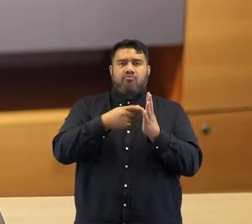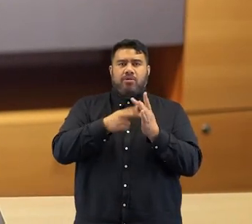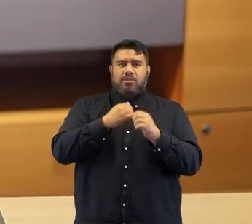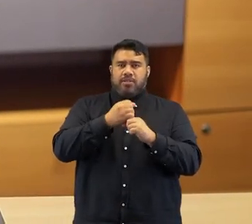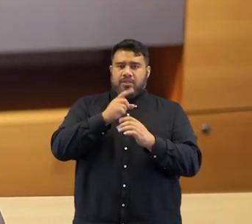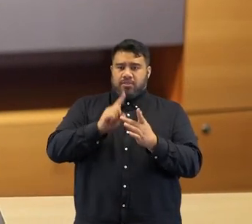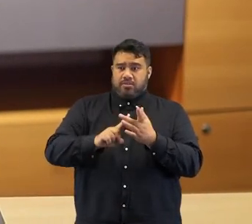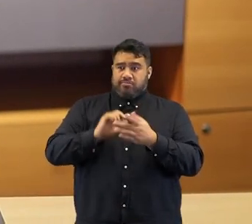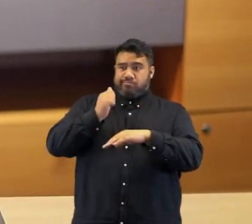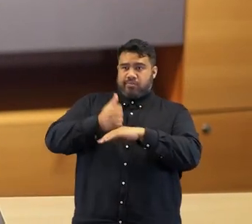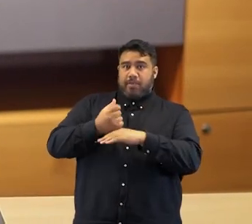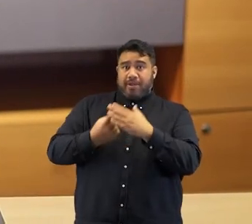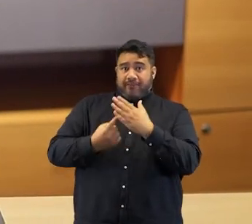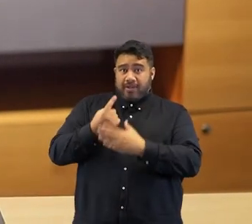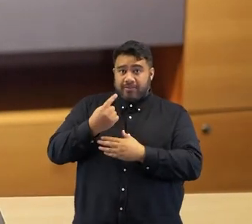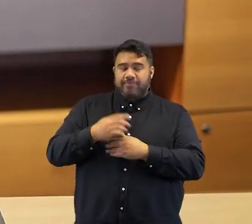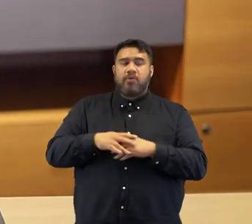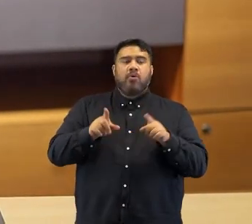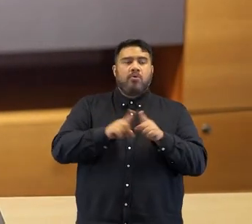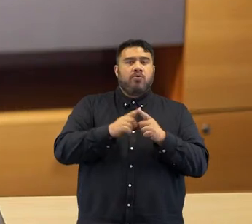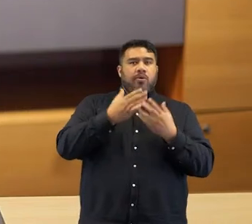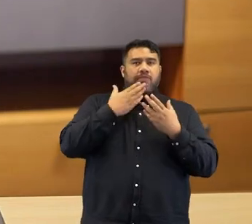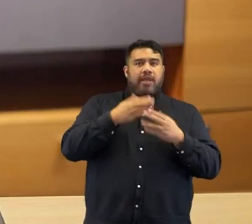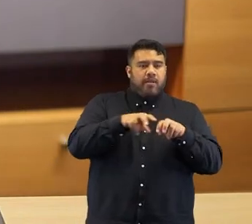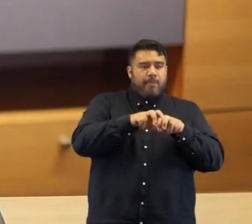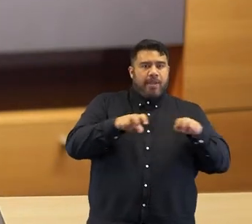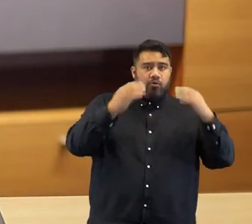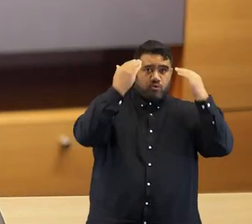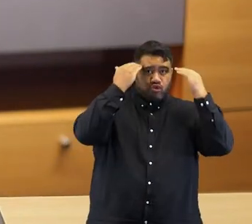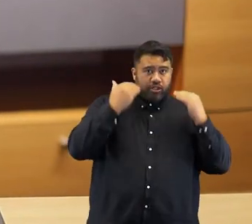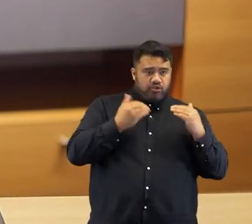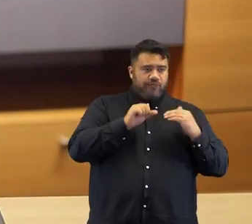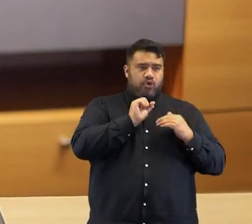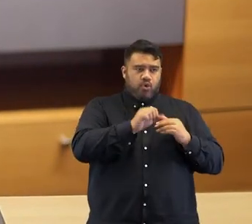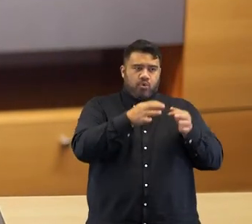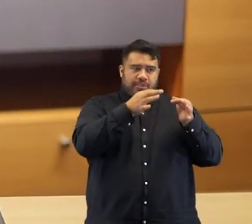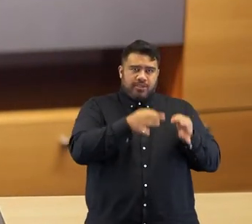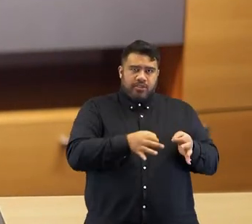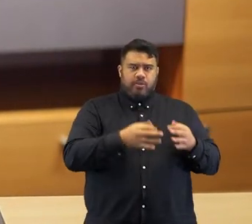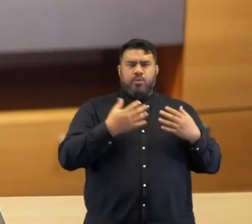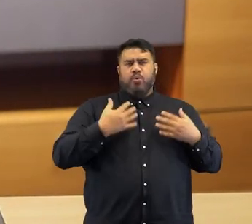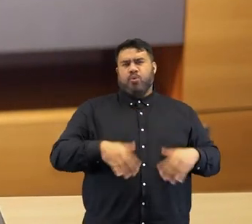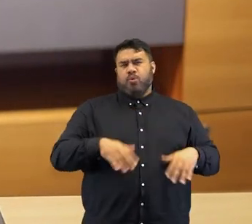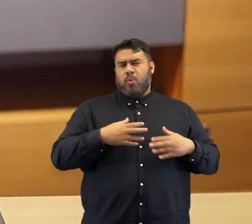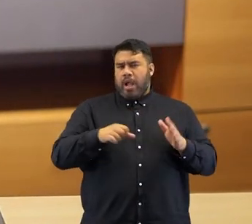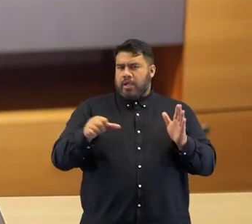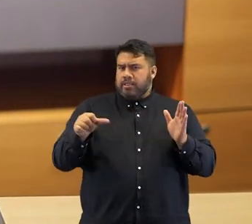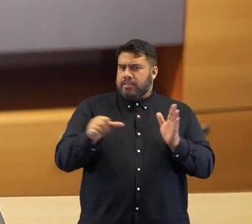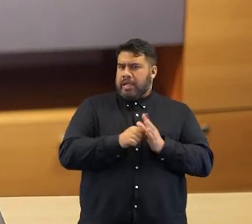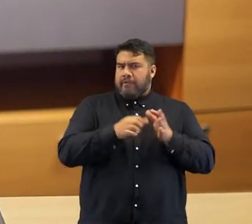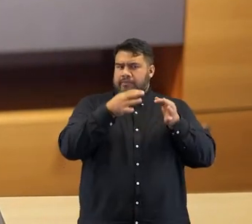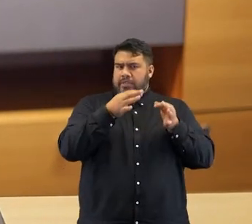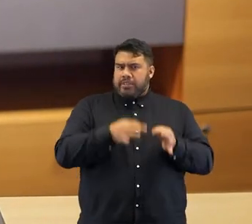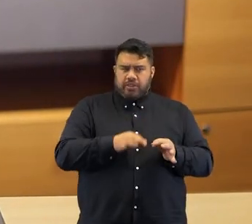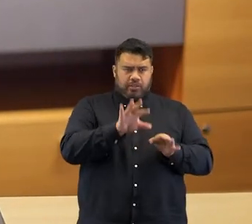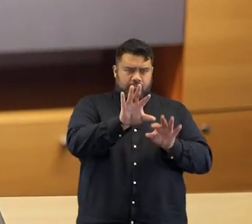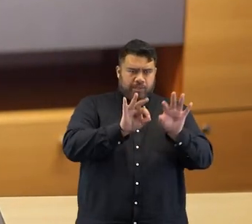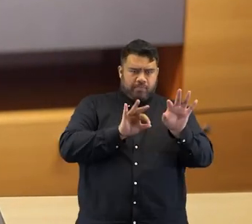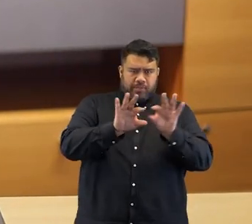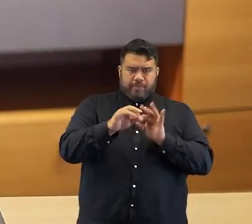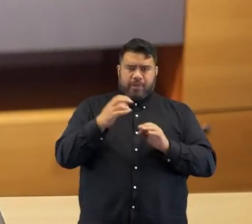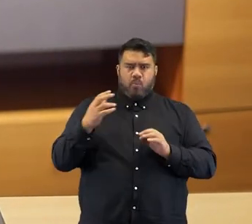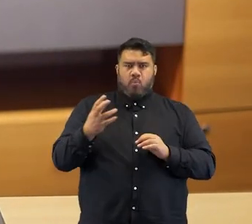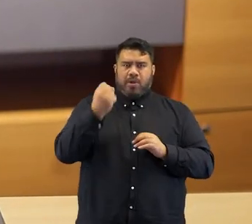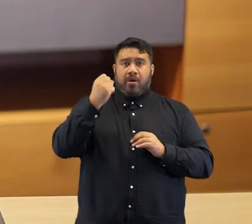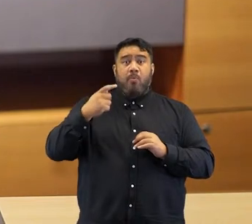Aparangi, for organising this event, and to also thank the members of the judging panels for their deliberations. I know choosing today's winners